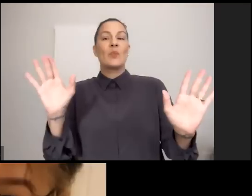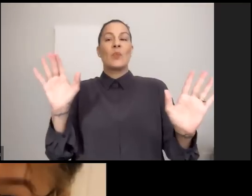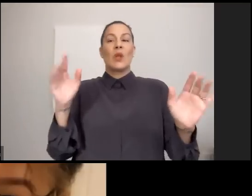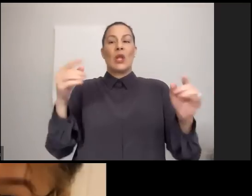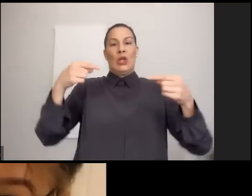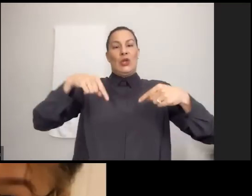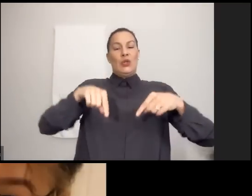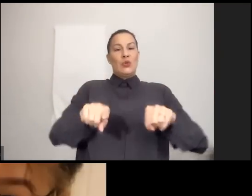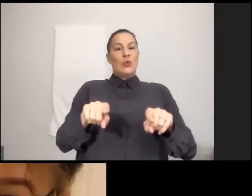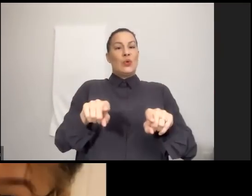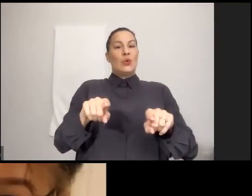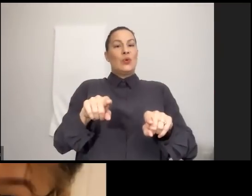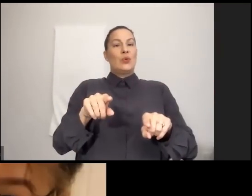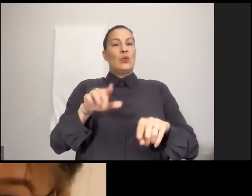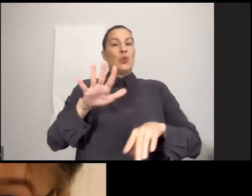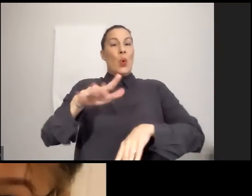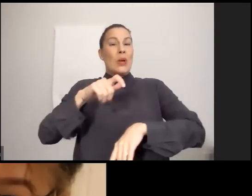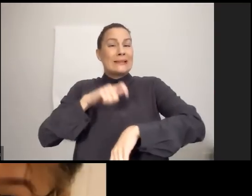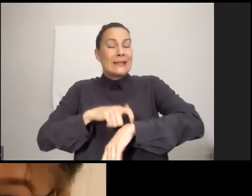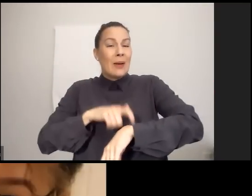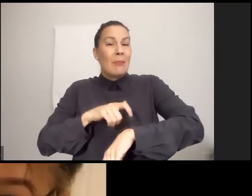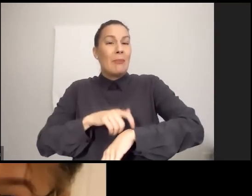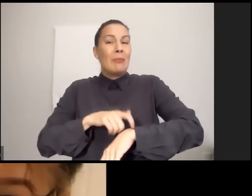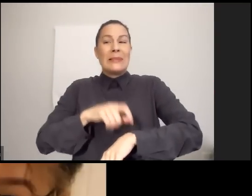probably planted that seed 50 years ago.